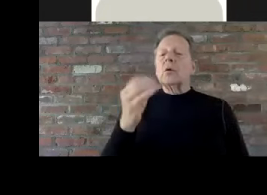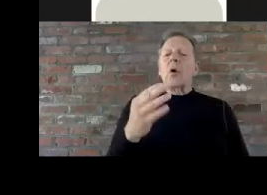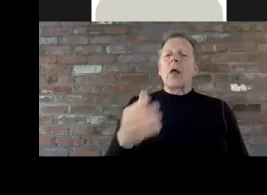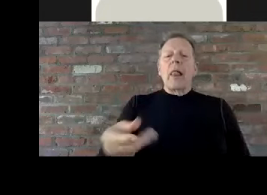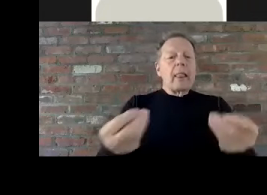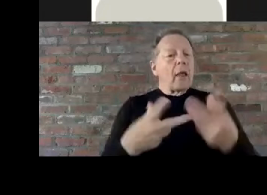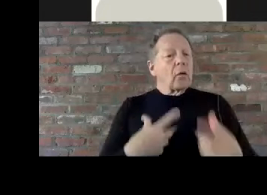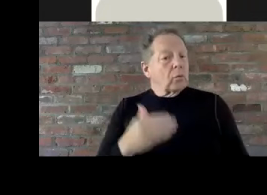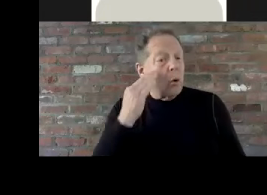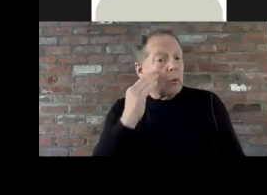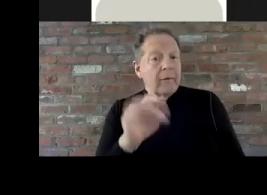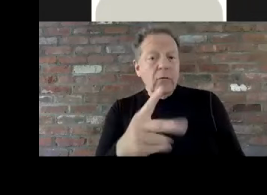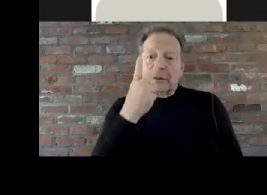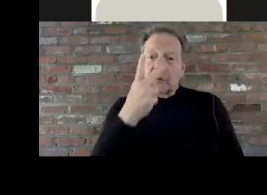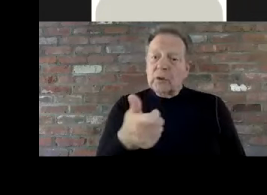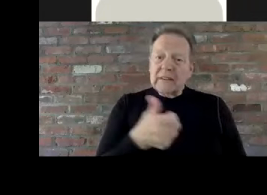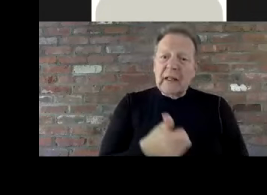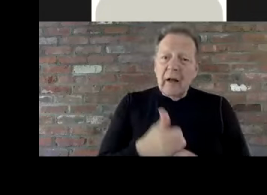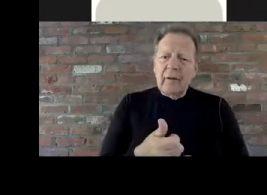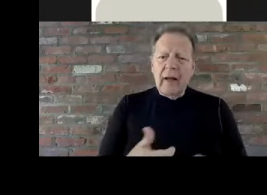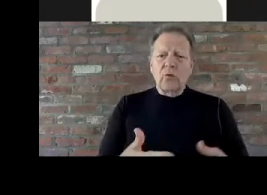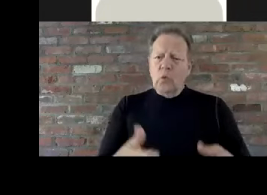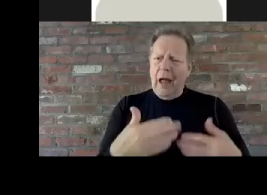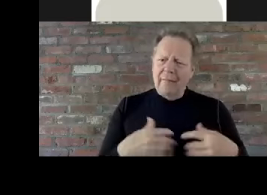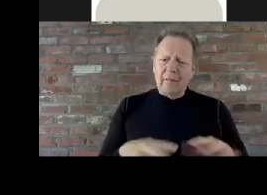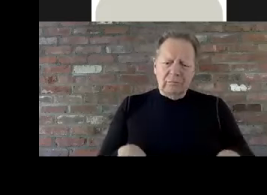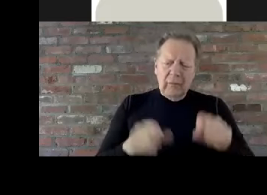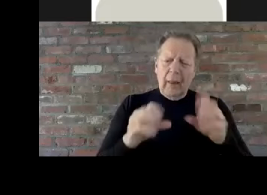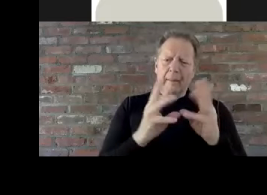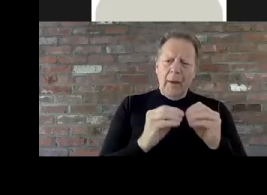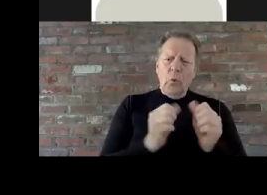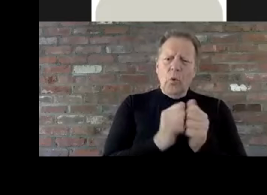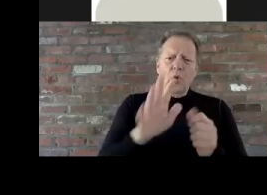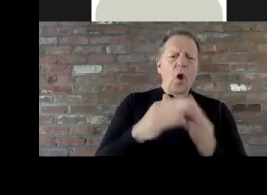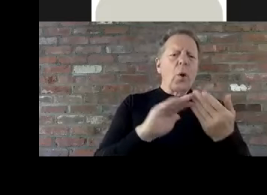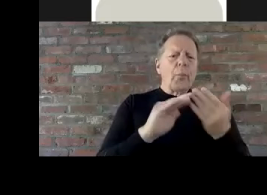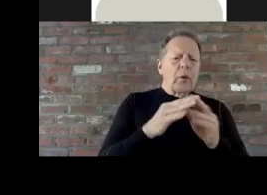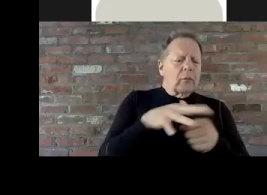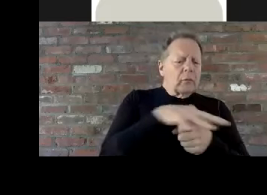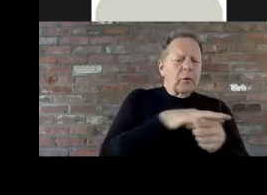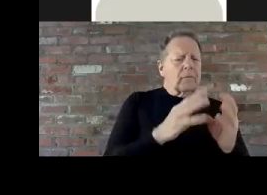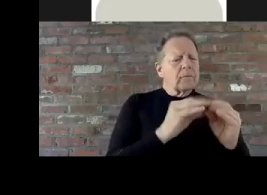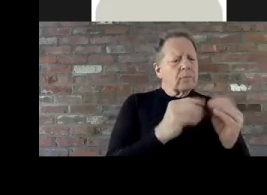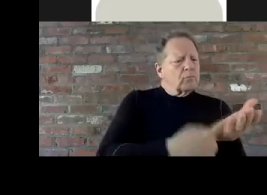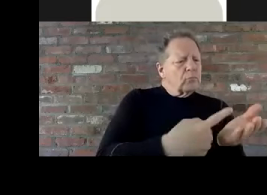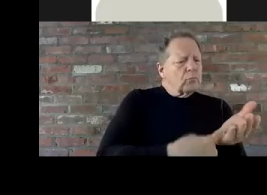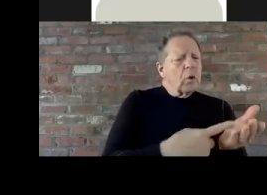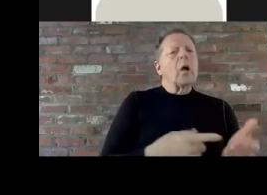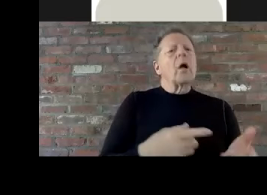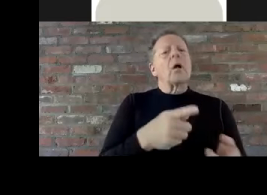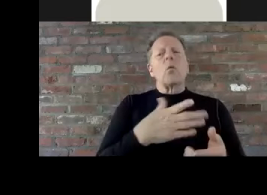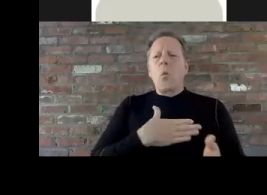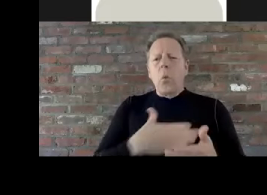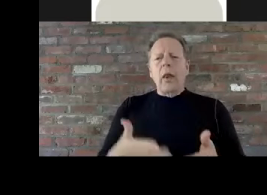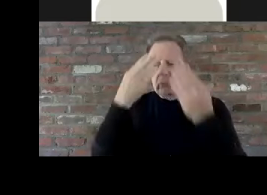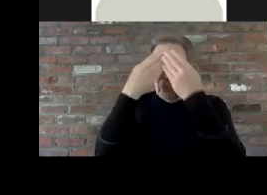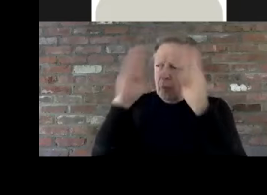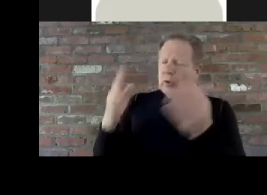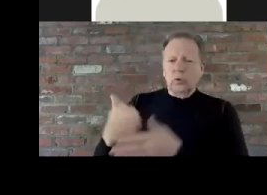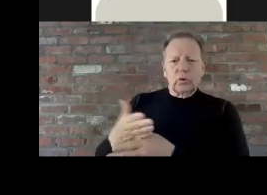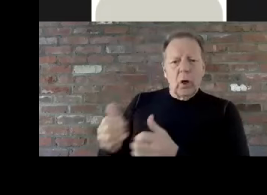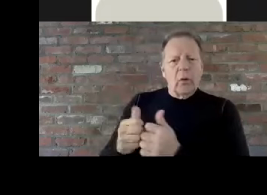know, if you see yourself conducting a meeting or having conversations about the project that you'd be willing to share with us. Why